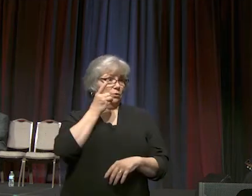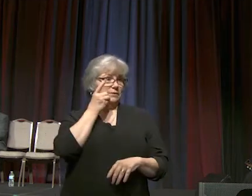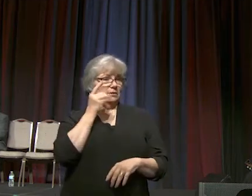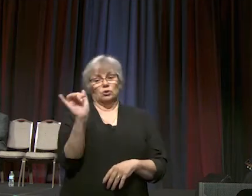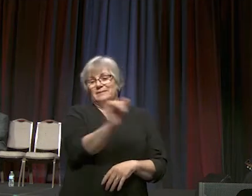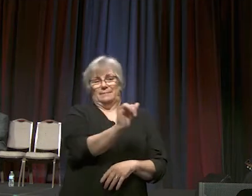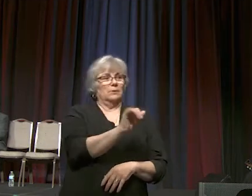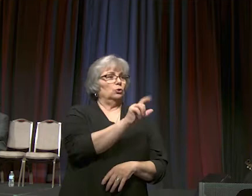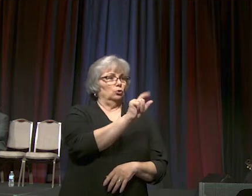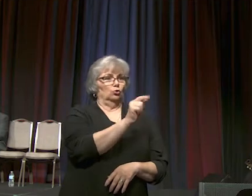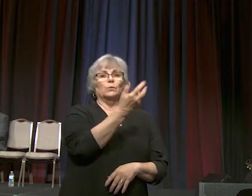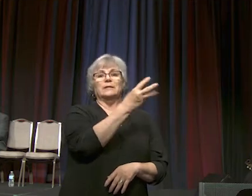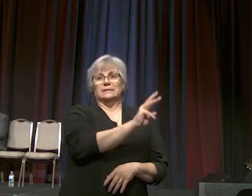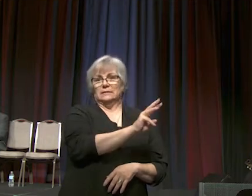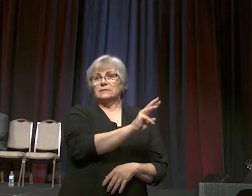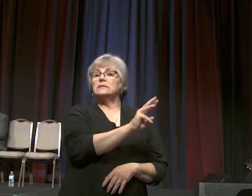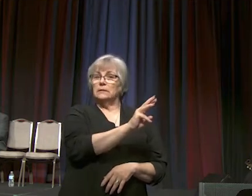2016.